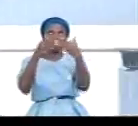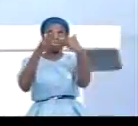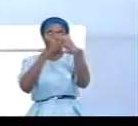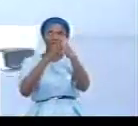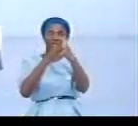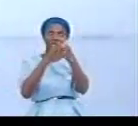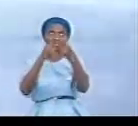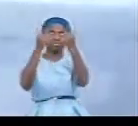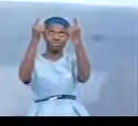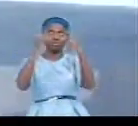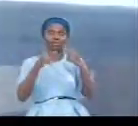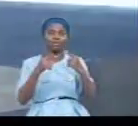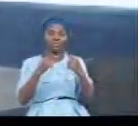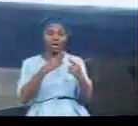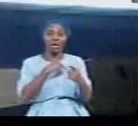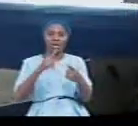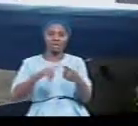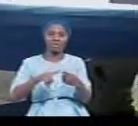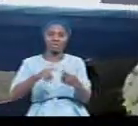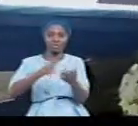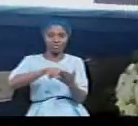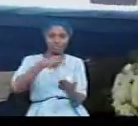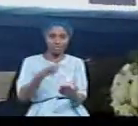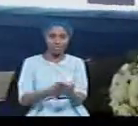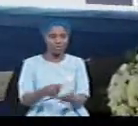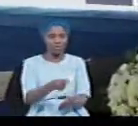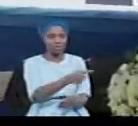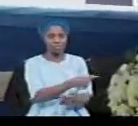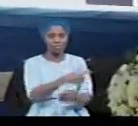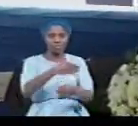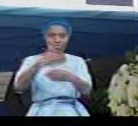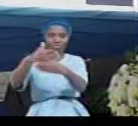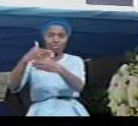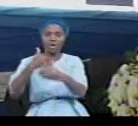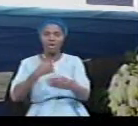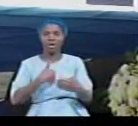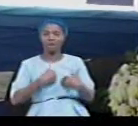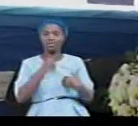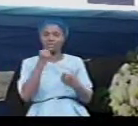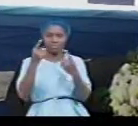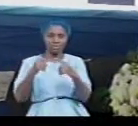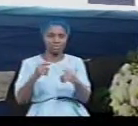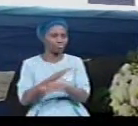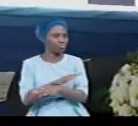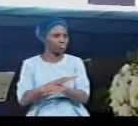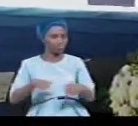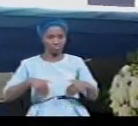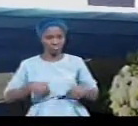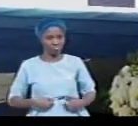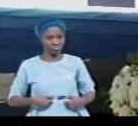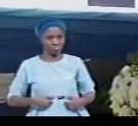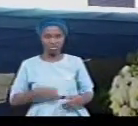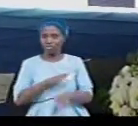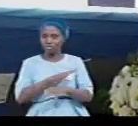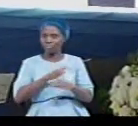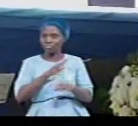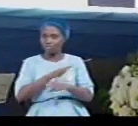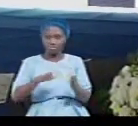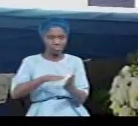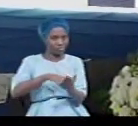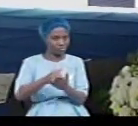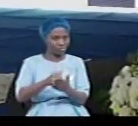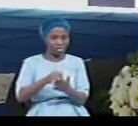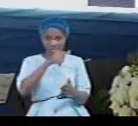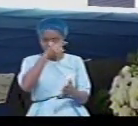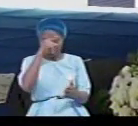those Jericho walls, he has not come. Don't give up, because yet a little